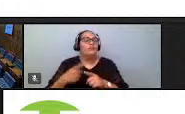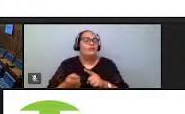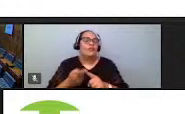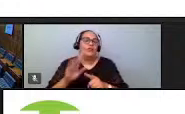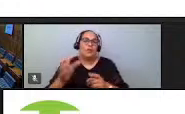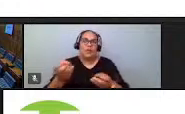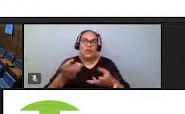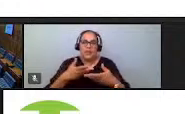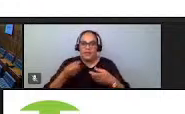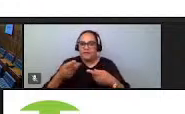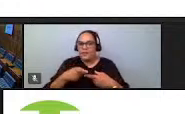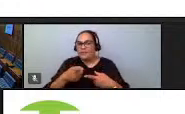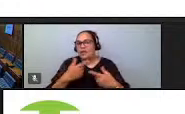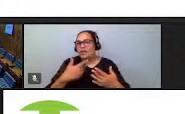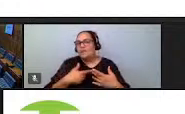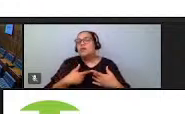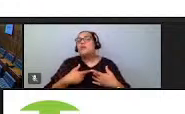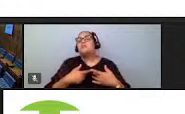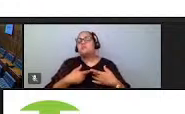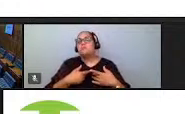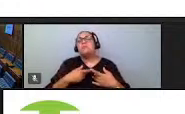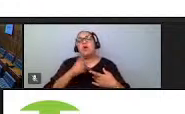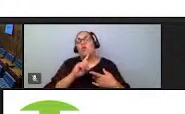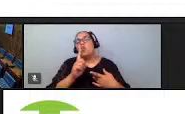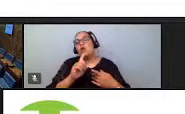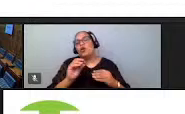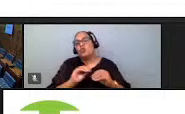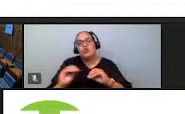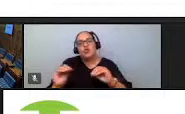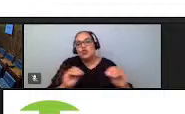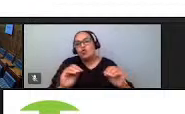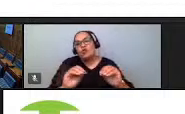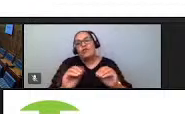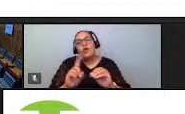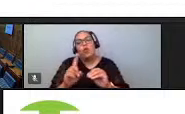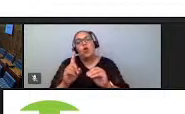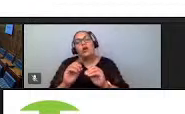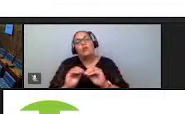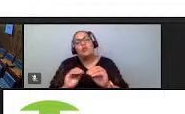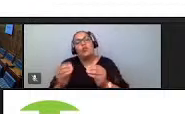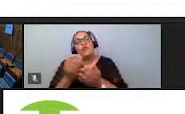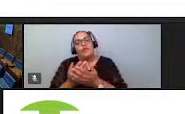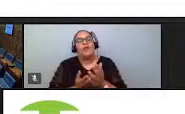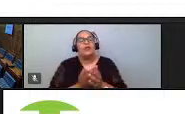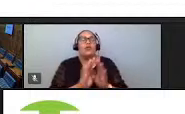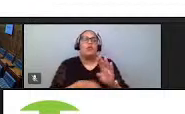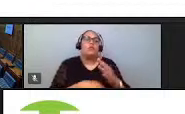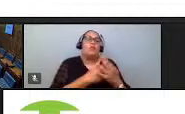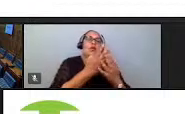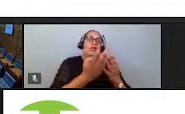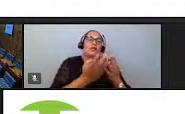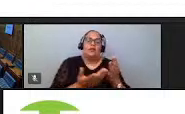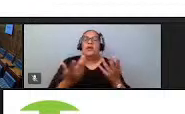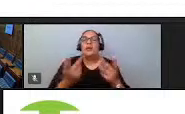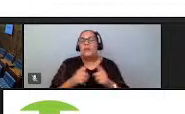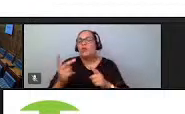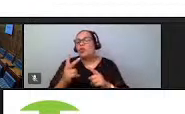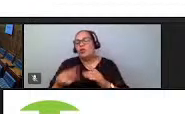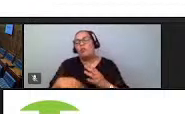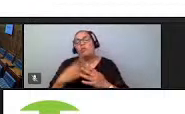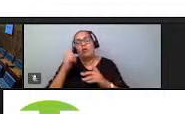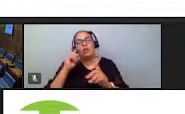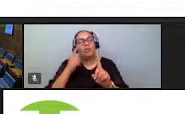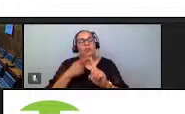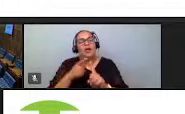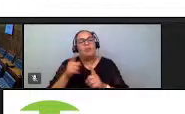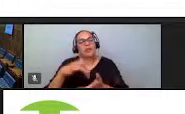them and this gives you an indication actually of what is moving and what can move VI the multi by this it's also a multi-purpose